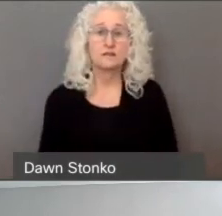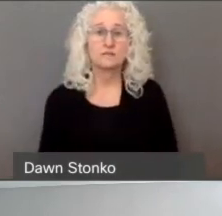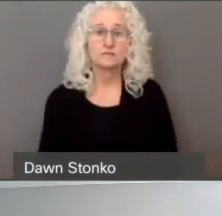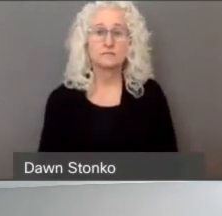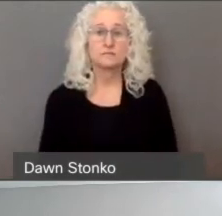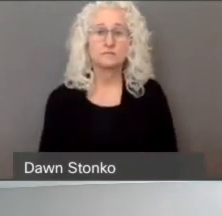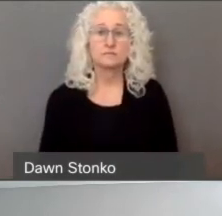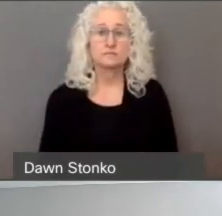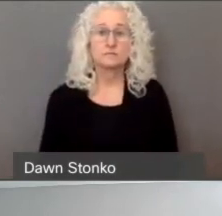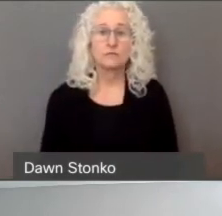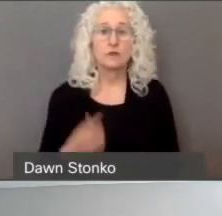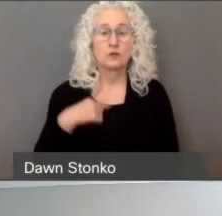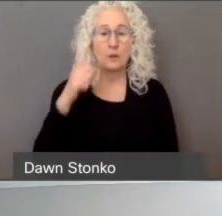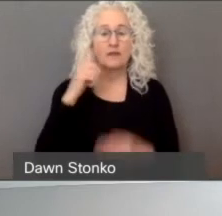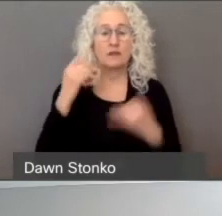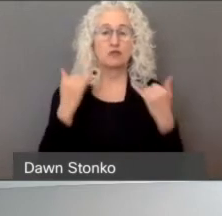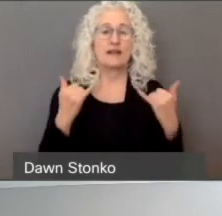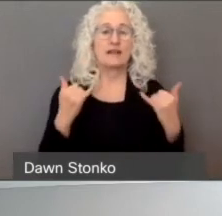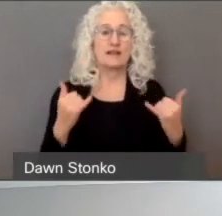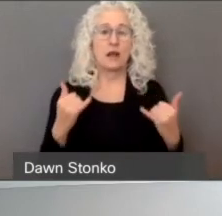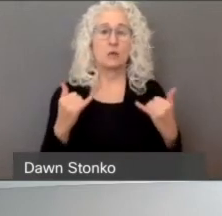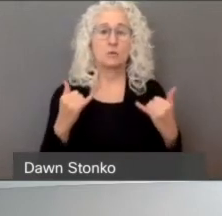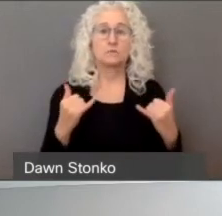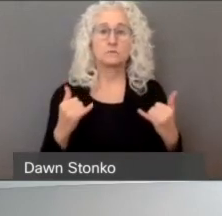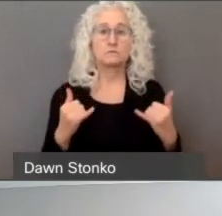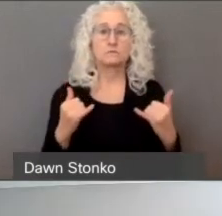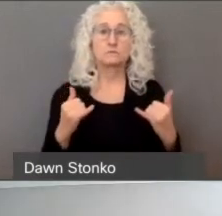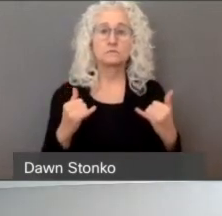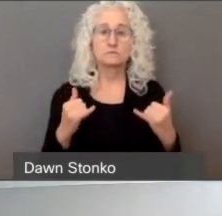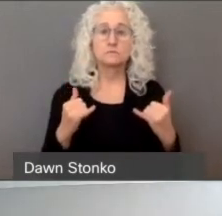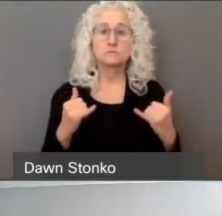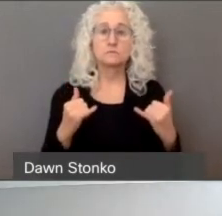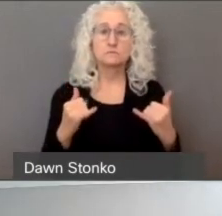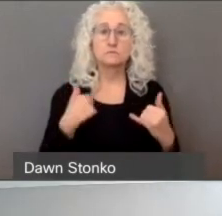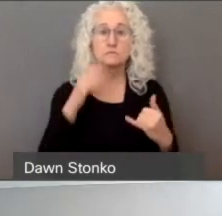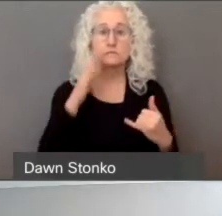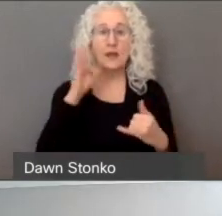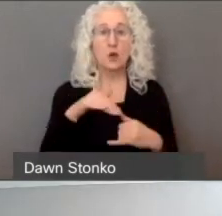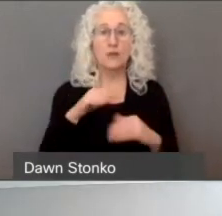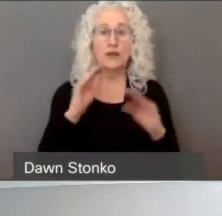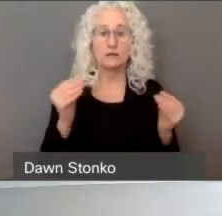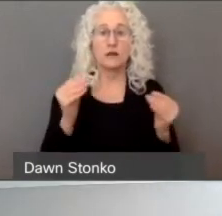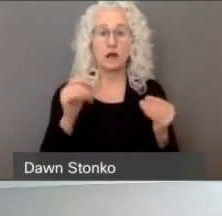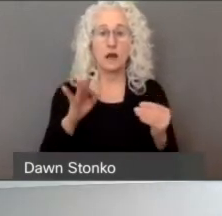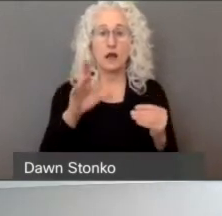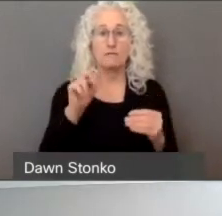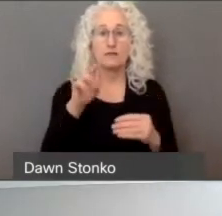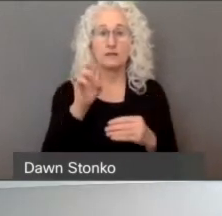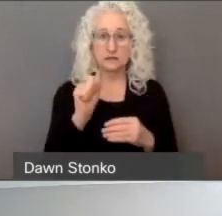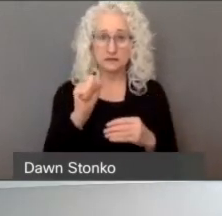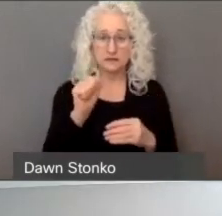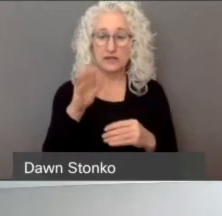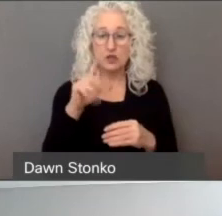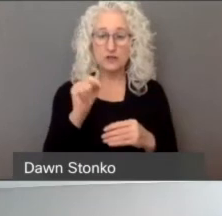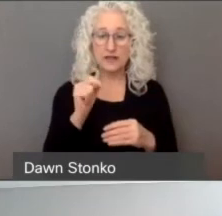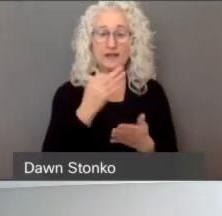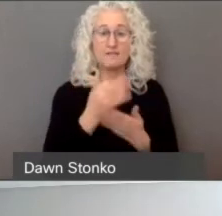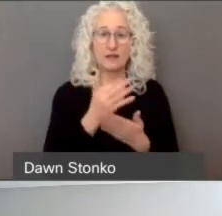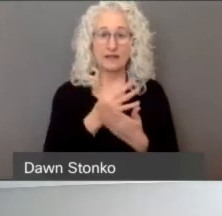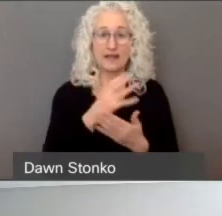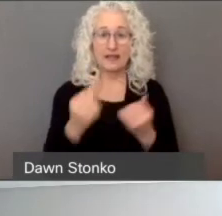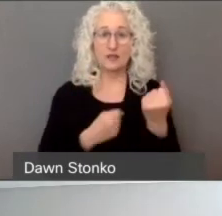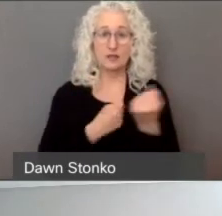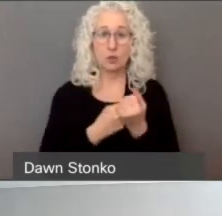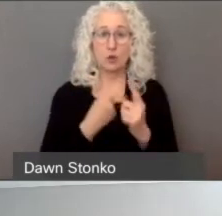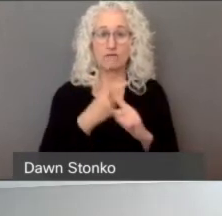So I think right now, you know, I know that none of the CARES Act funding and the support from